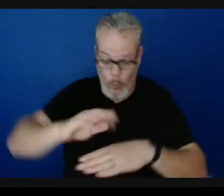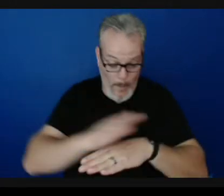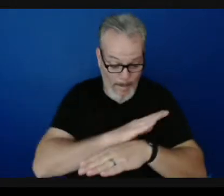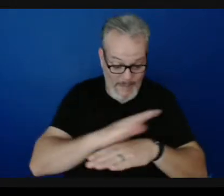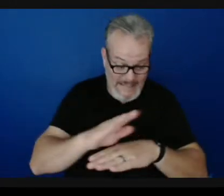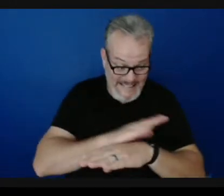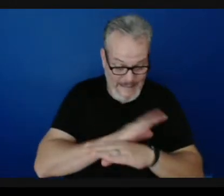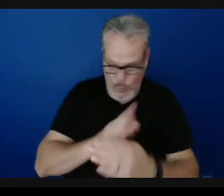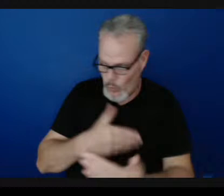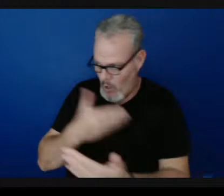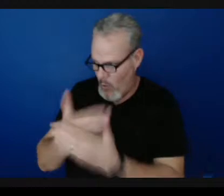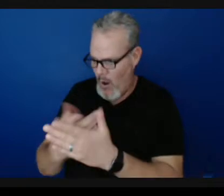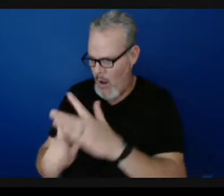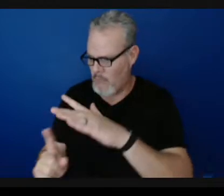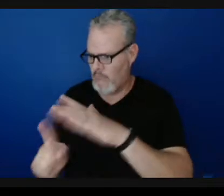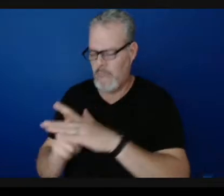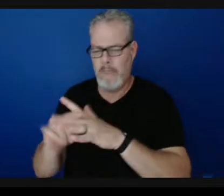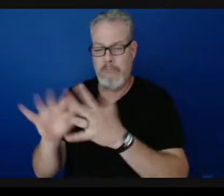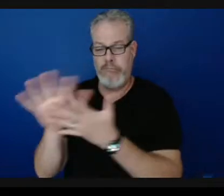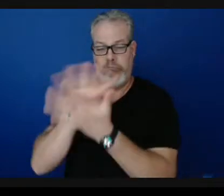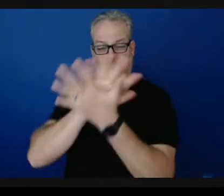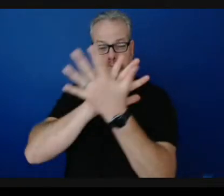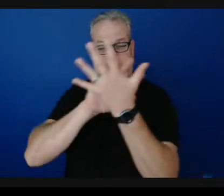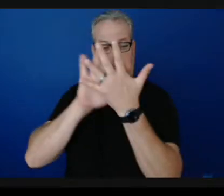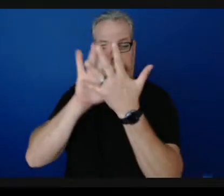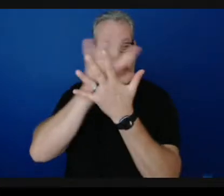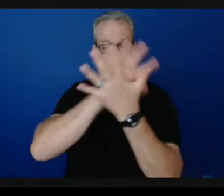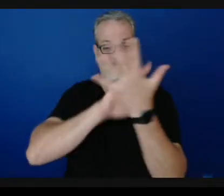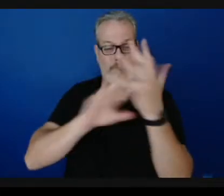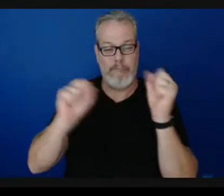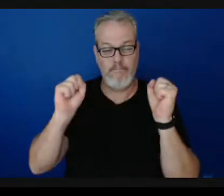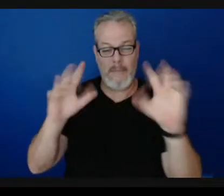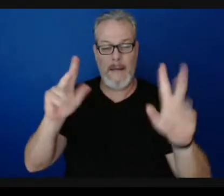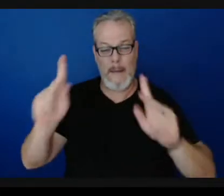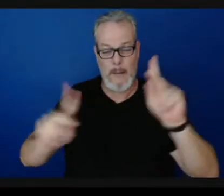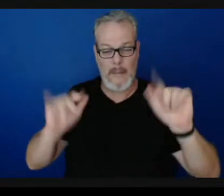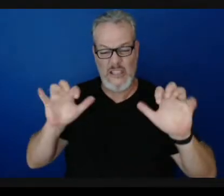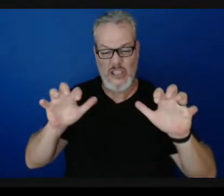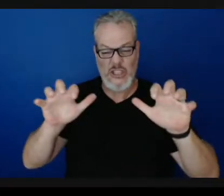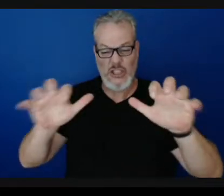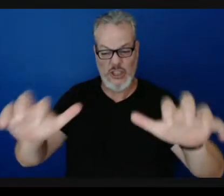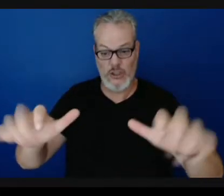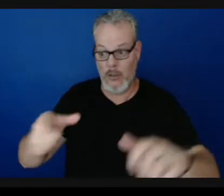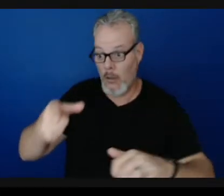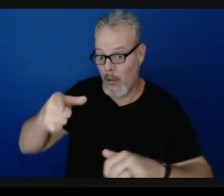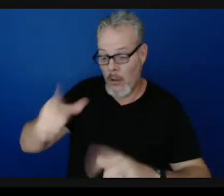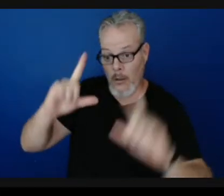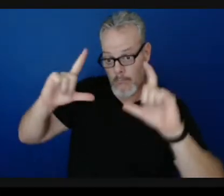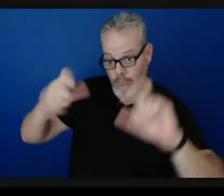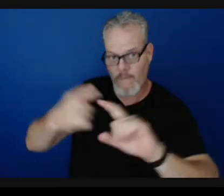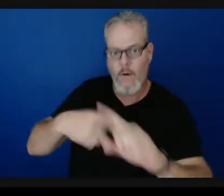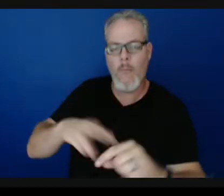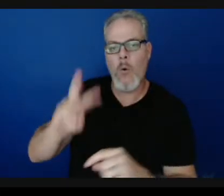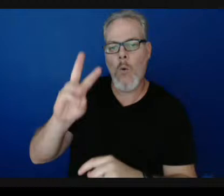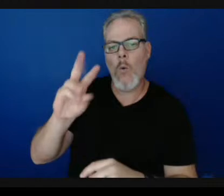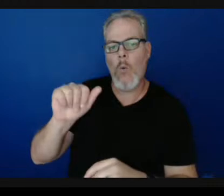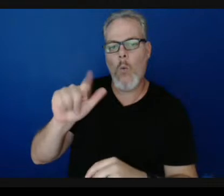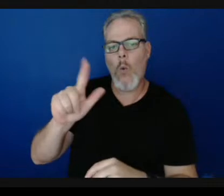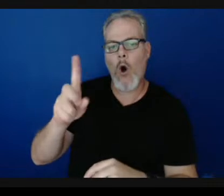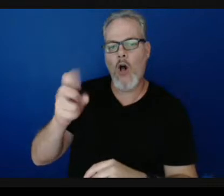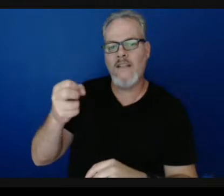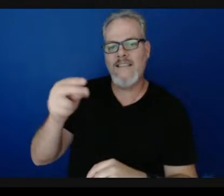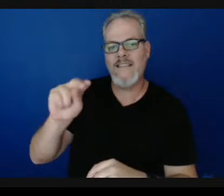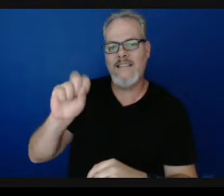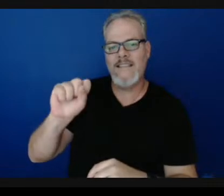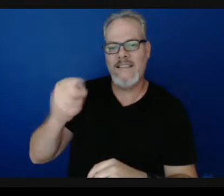it. And we were straight across near Waldron's Ledge to get this. And everybody's seen the fountains and watched